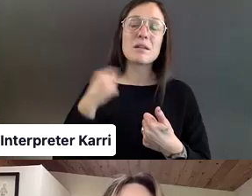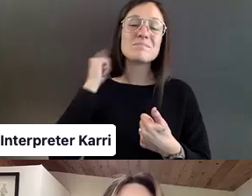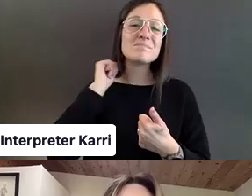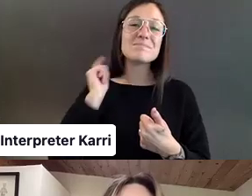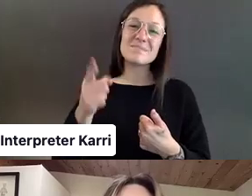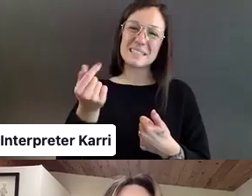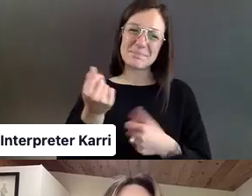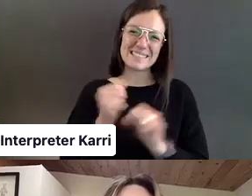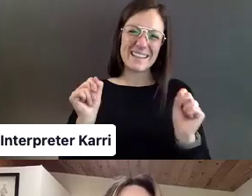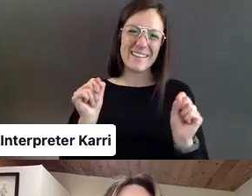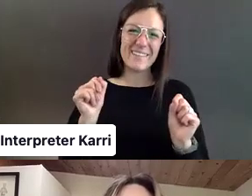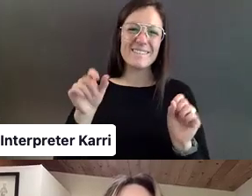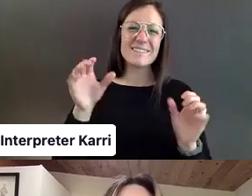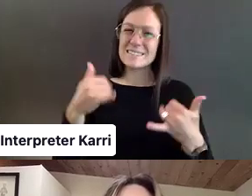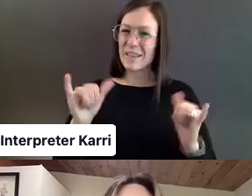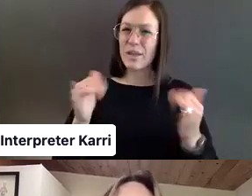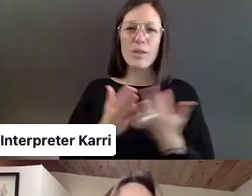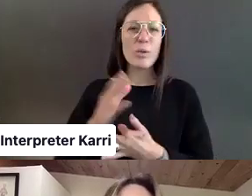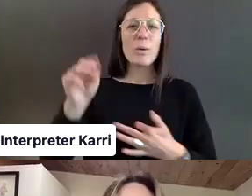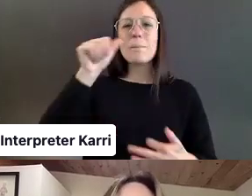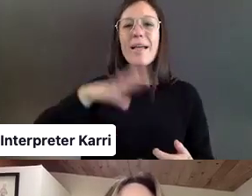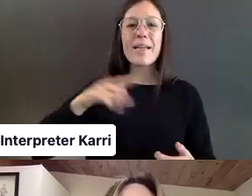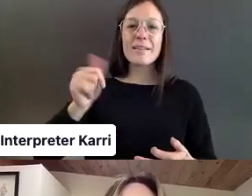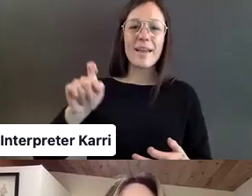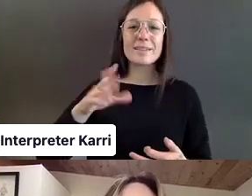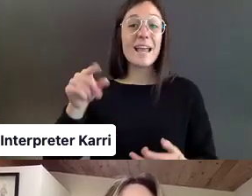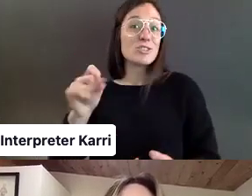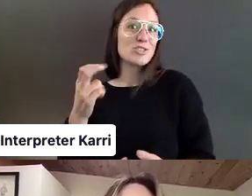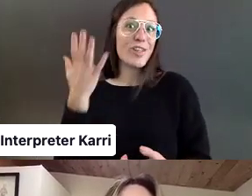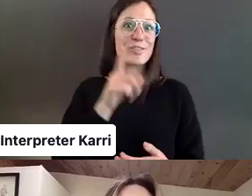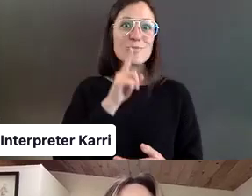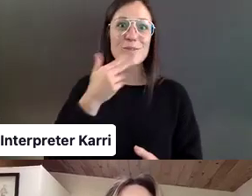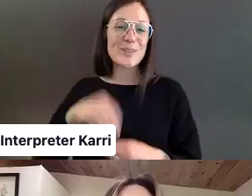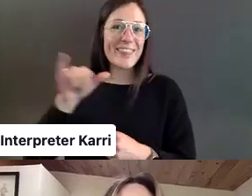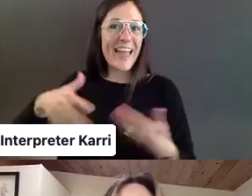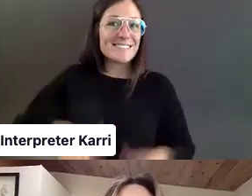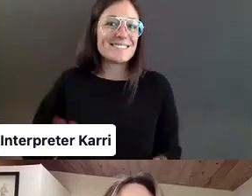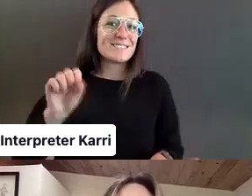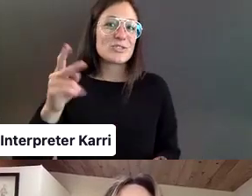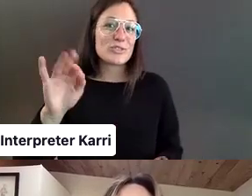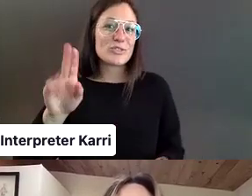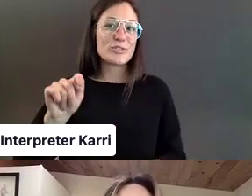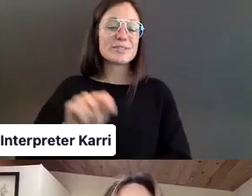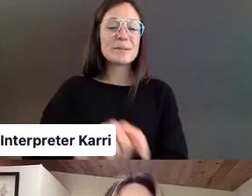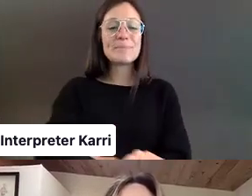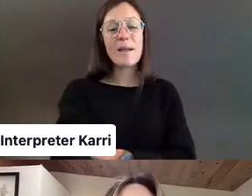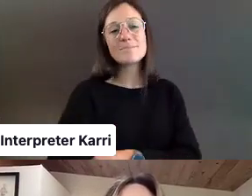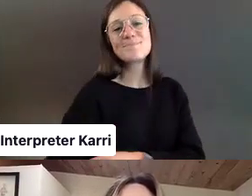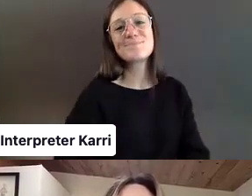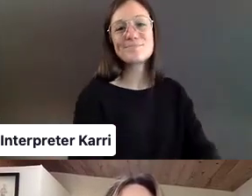little safe. They did it through the male gaze of like, and she looks really cute in a skirt. But I think